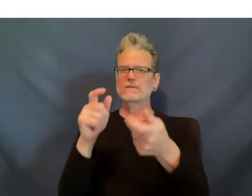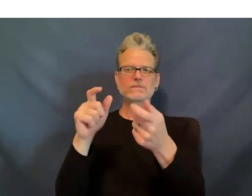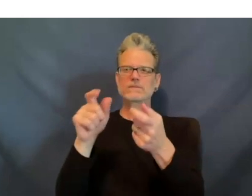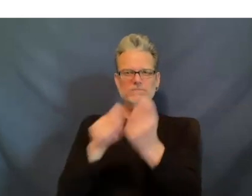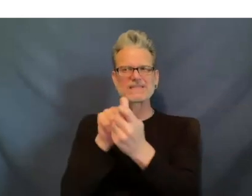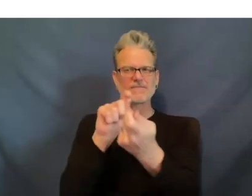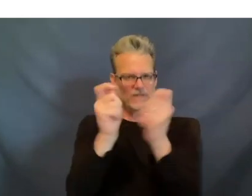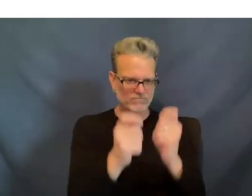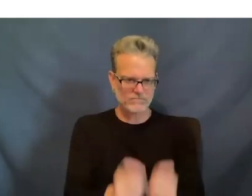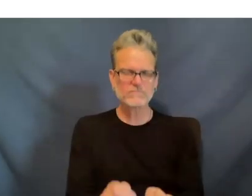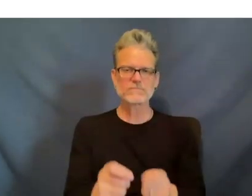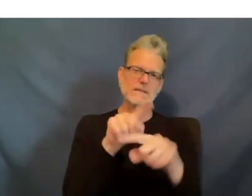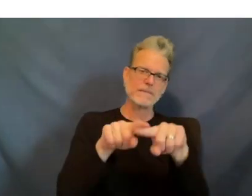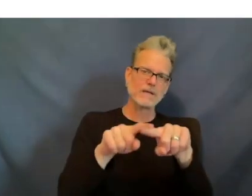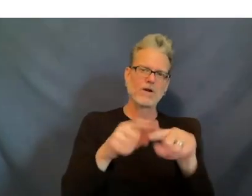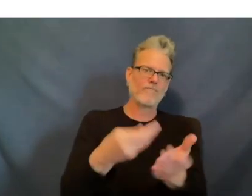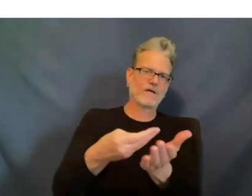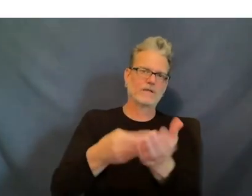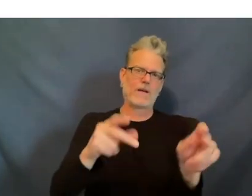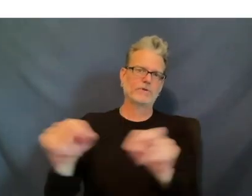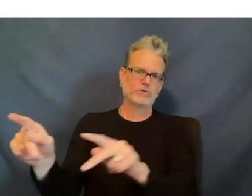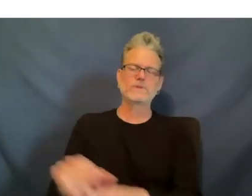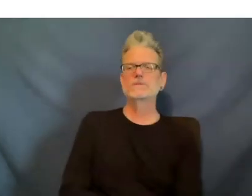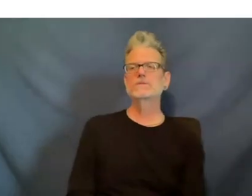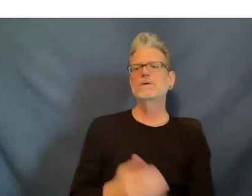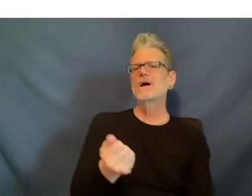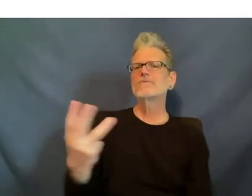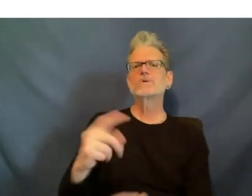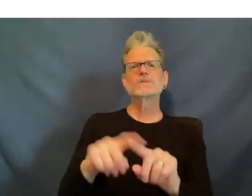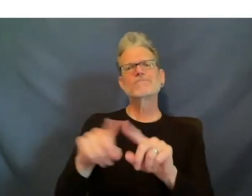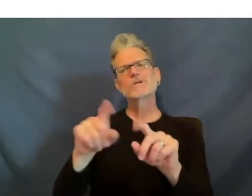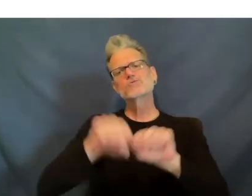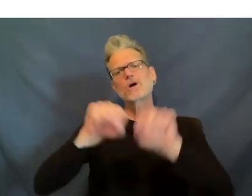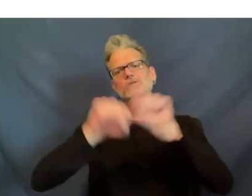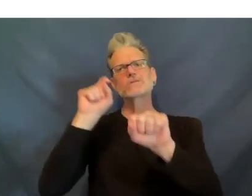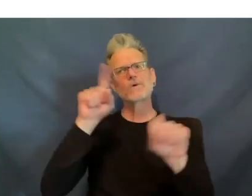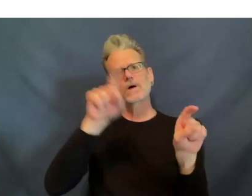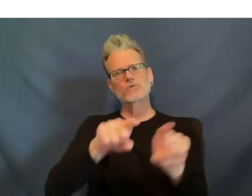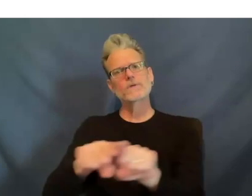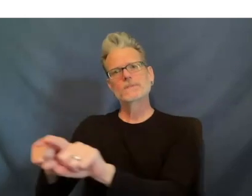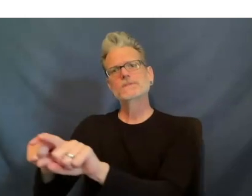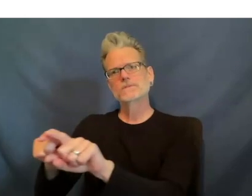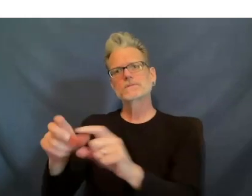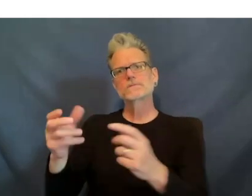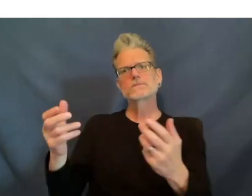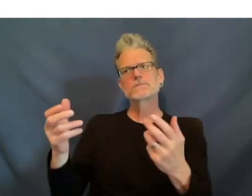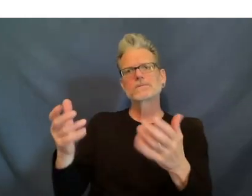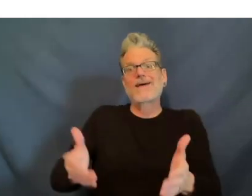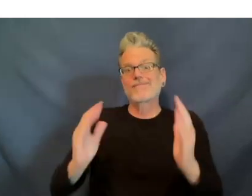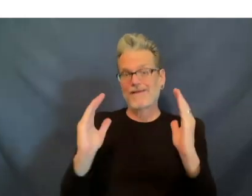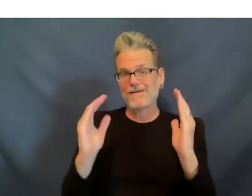funding opportunities. There are a few different possible structures for agreements that follow or that allow